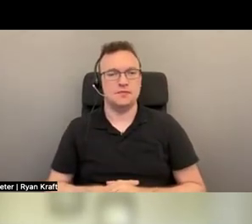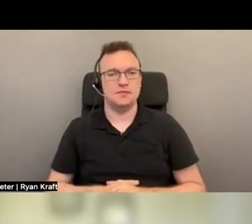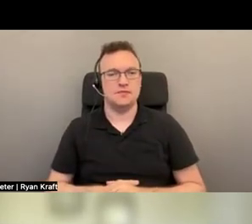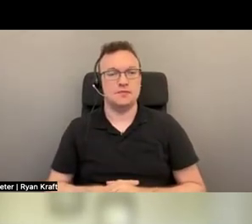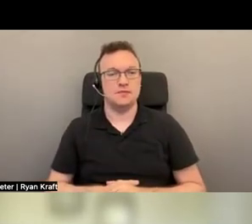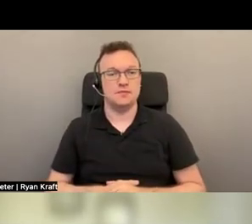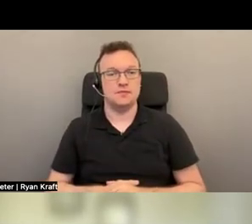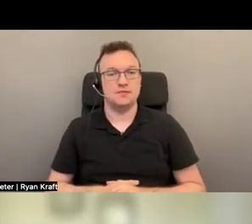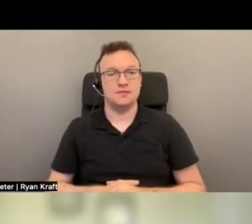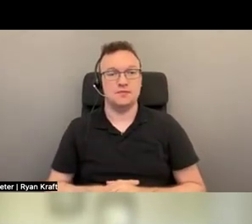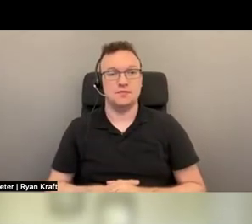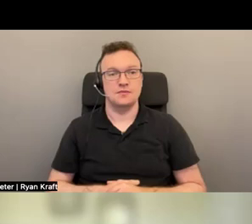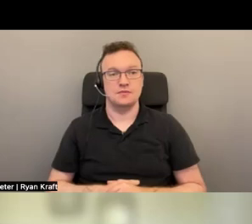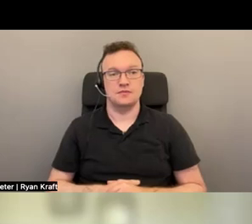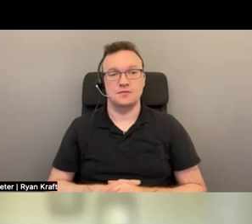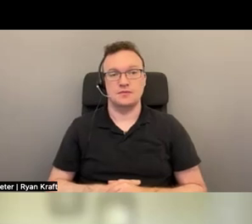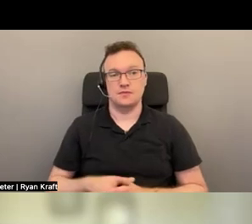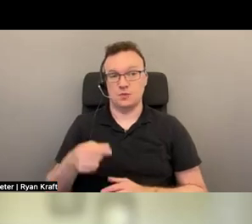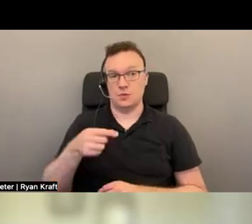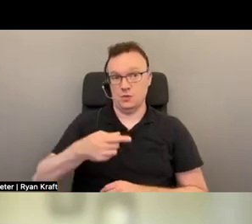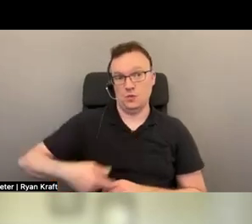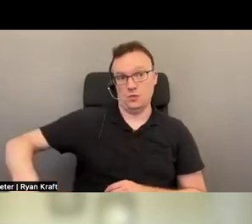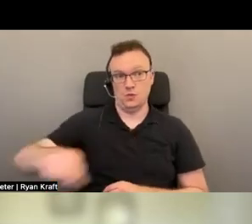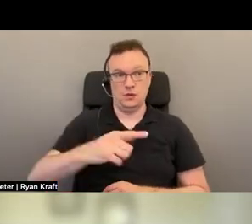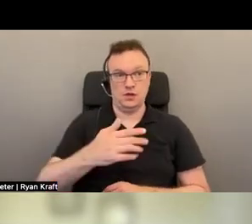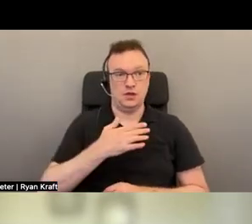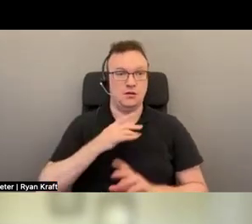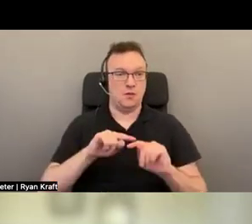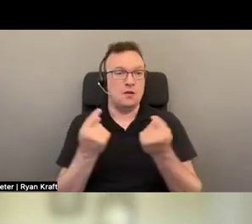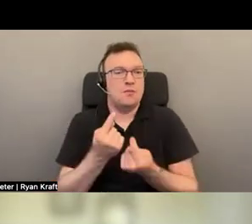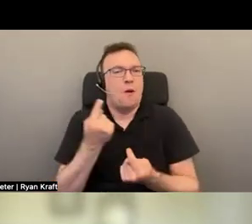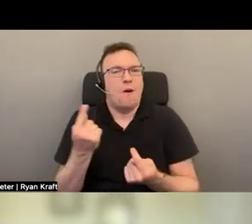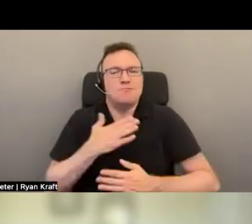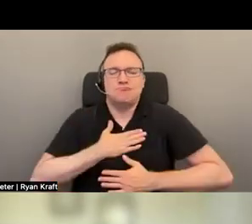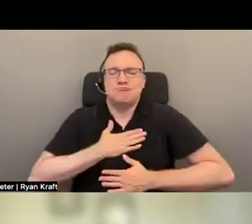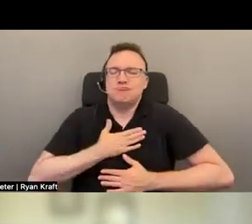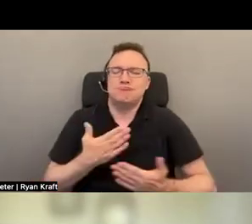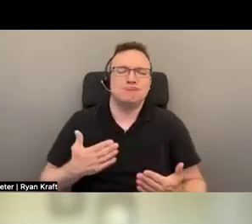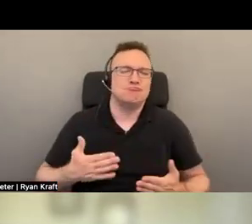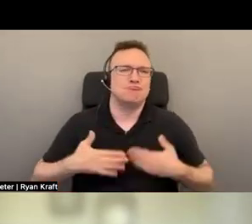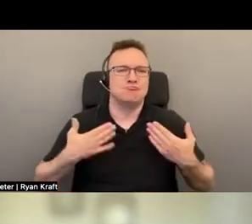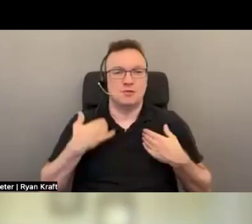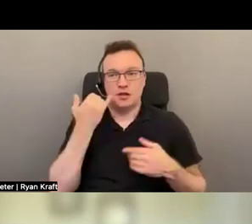My team is always happy to receive